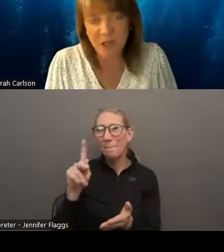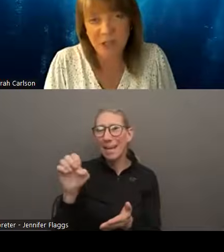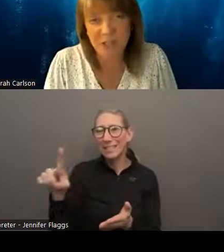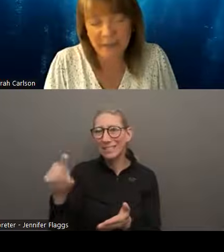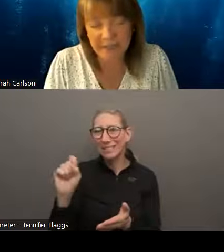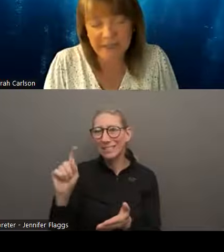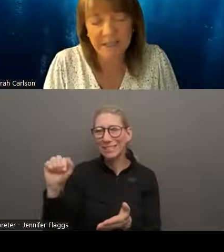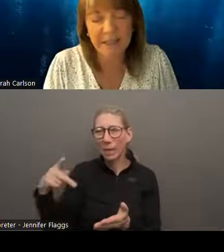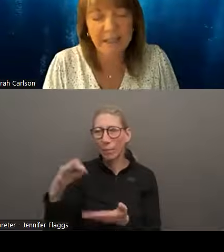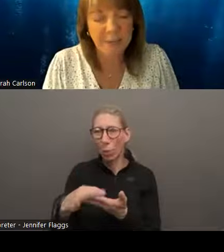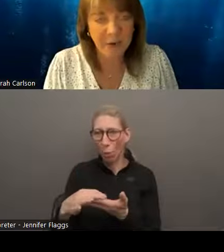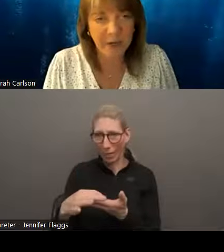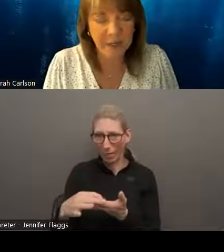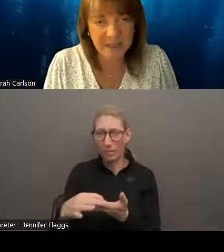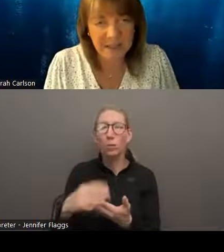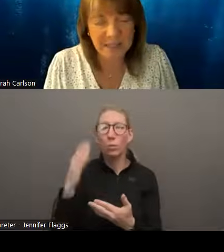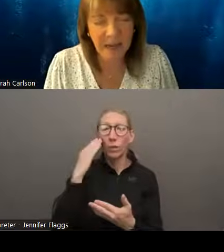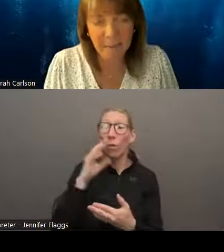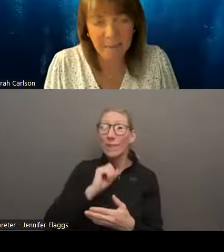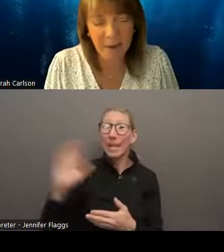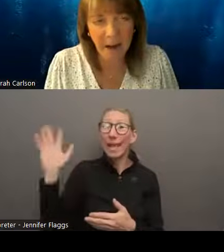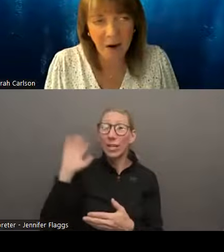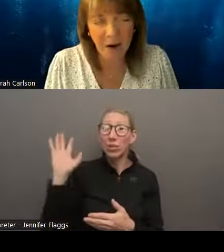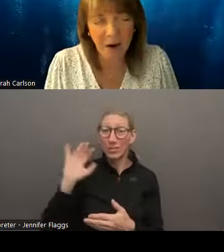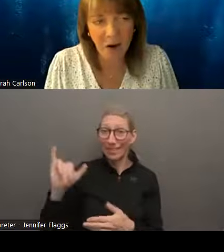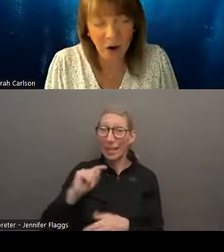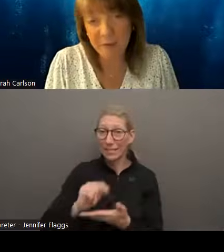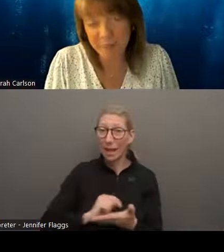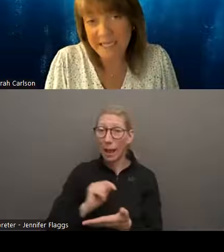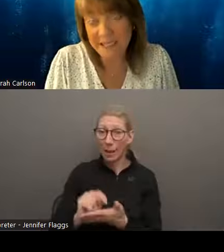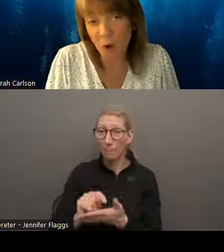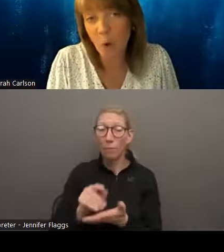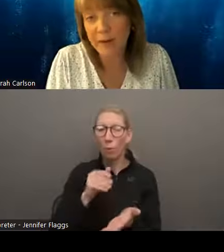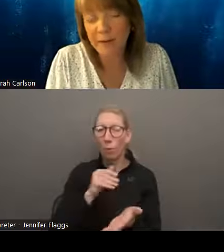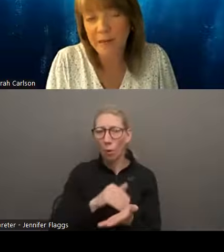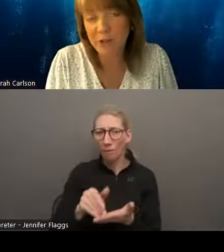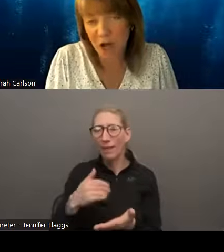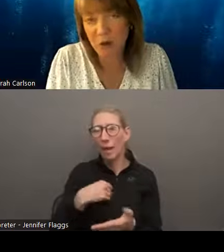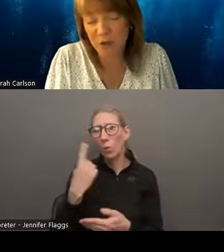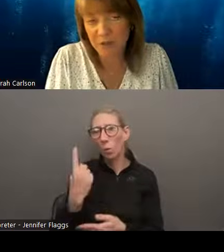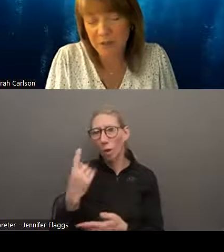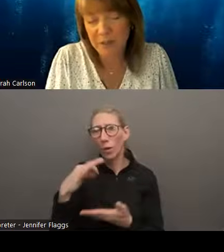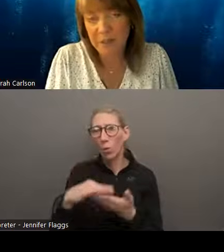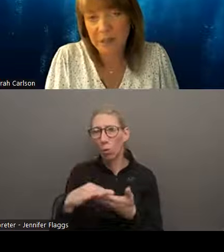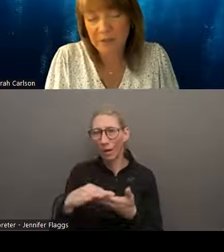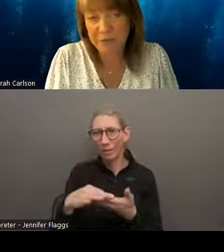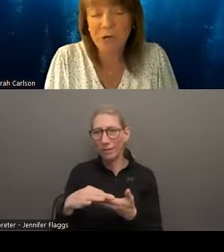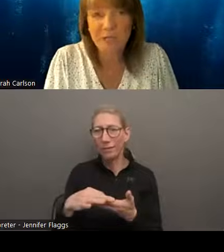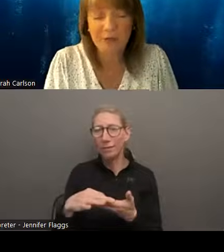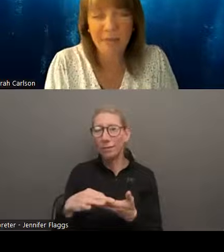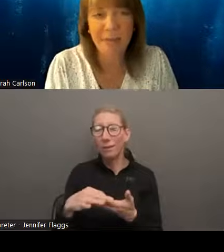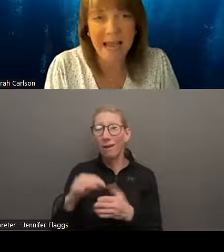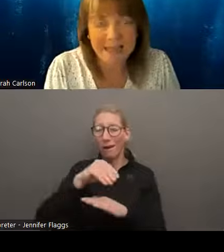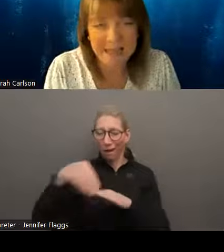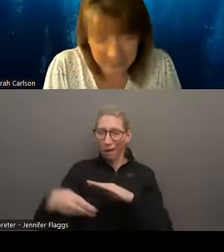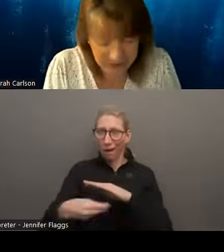the ancients at this period, at this time, often placed a coin actually under the foot of